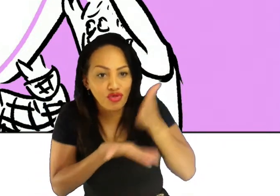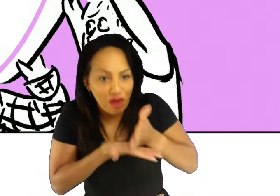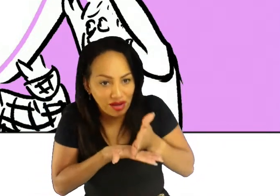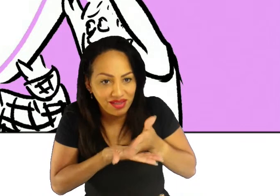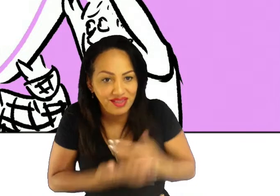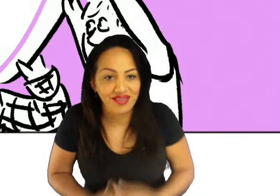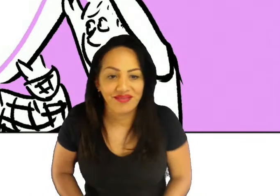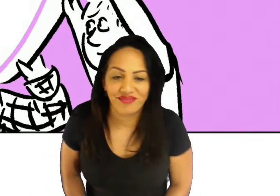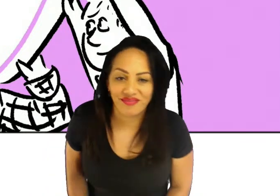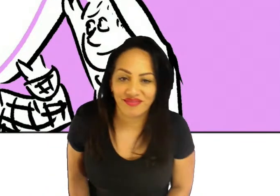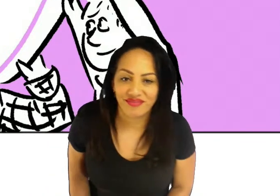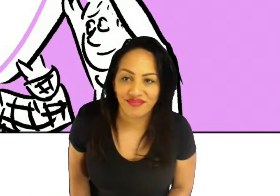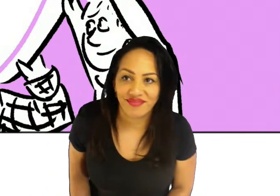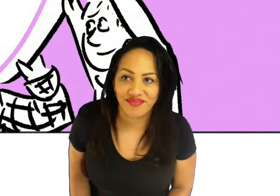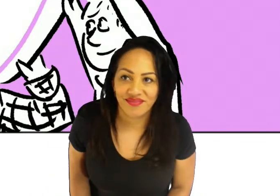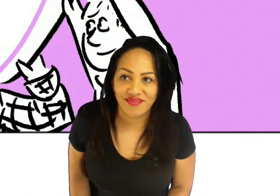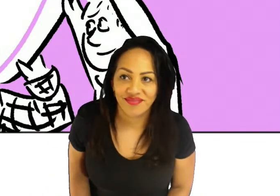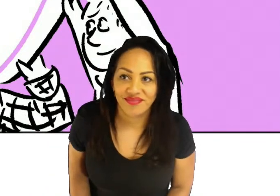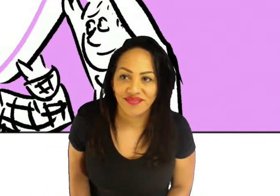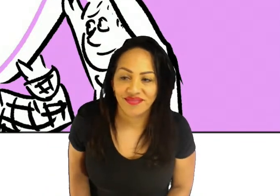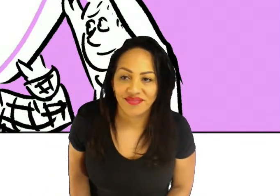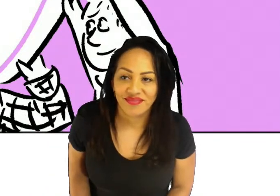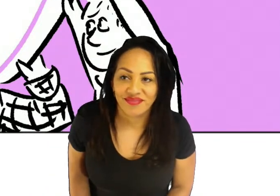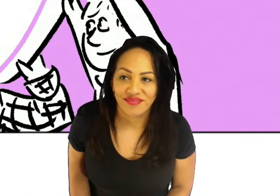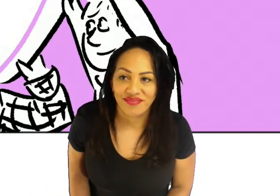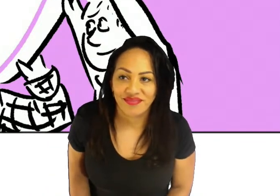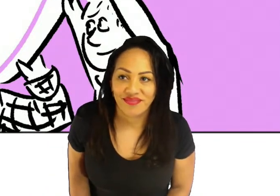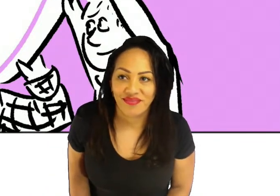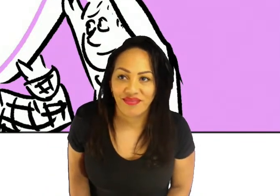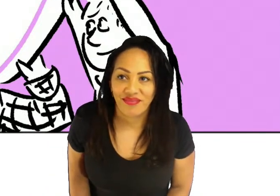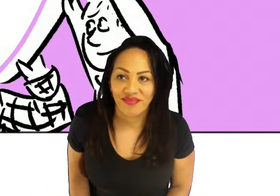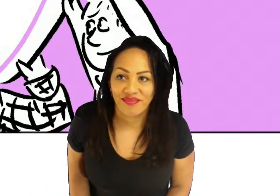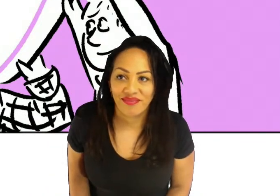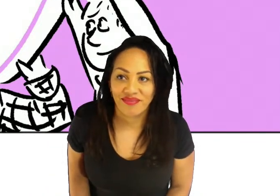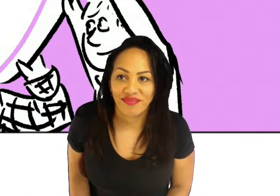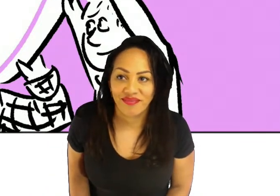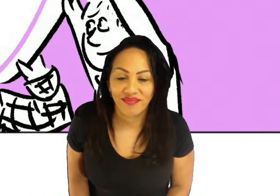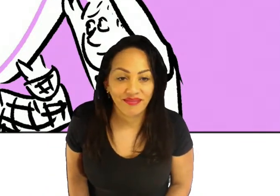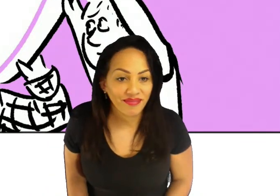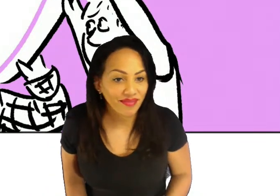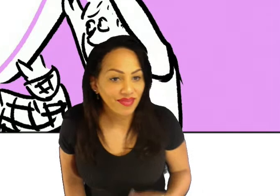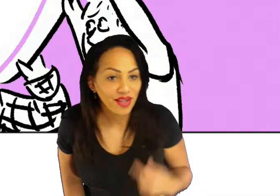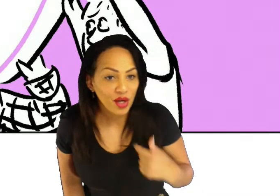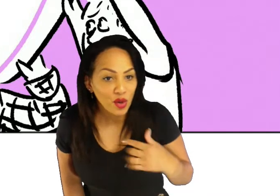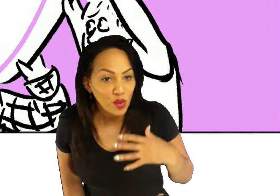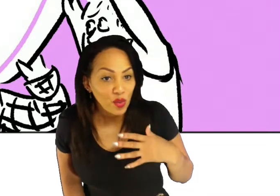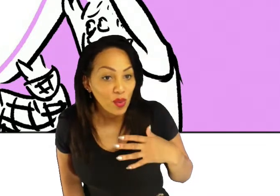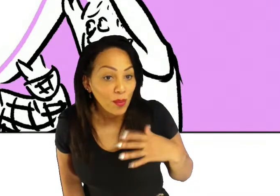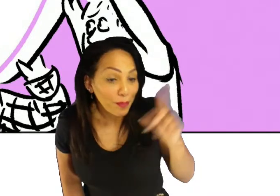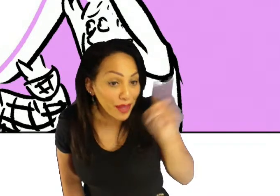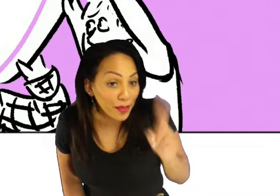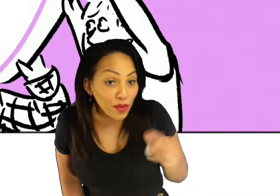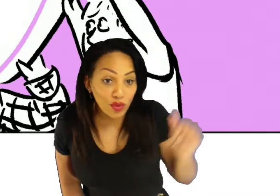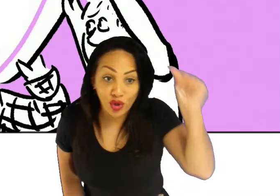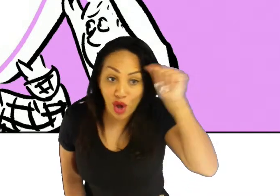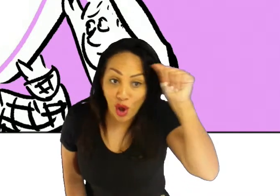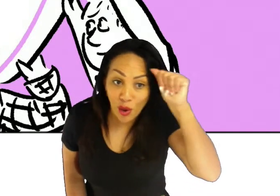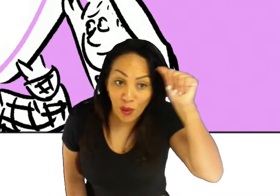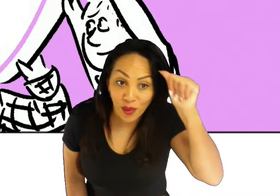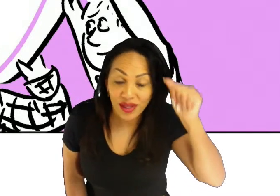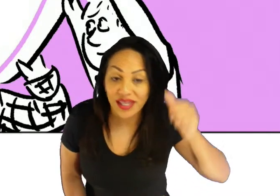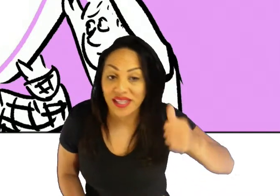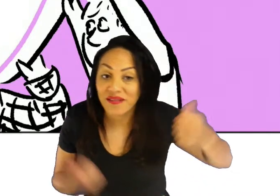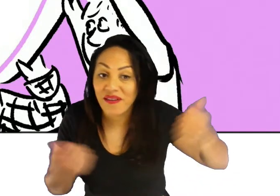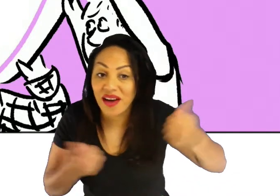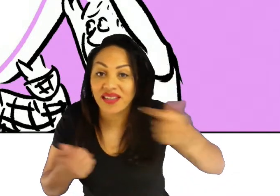There's often an assumption that people know it's okay not to be okay. They know it's okay to speak up, to ask, to state